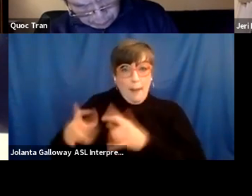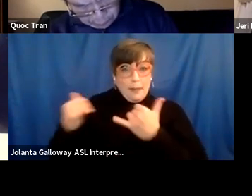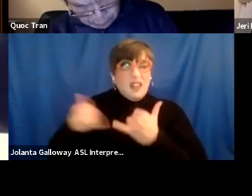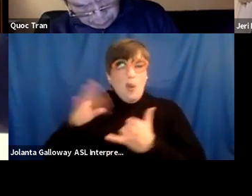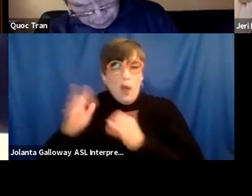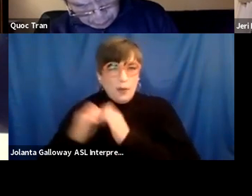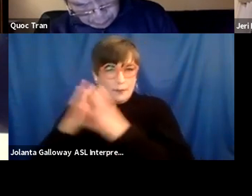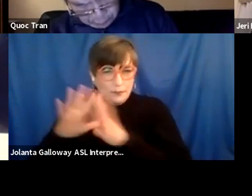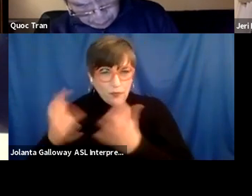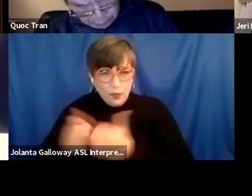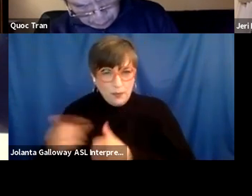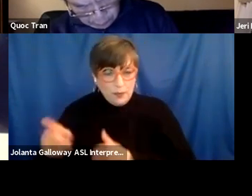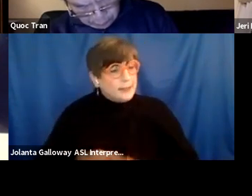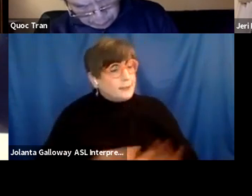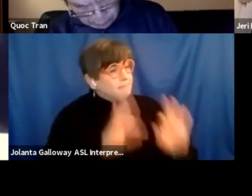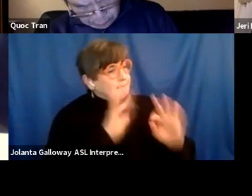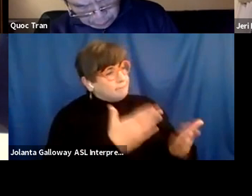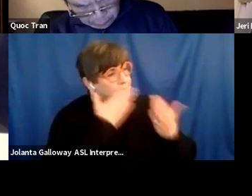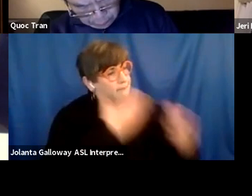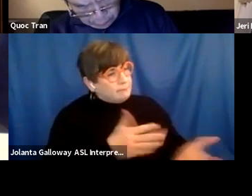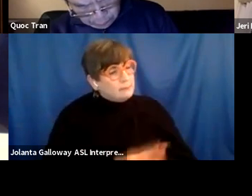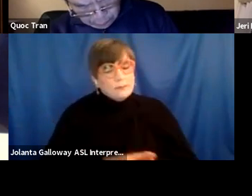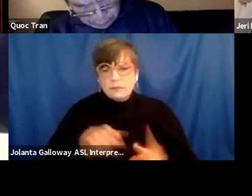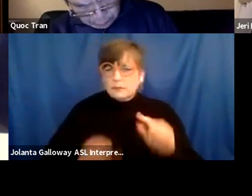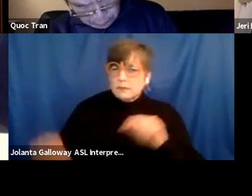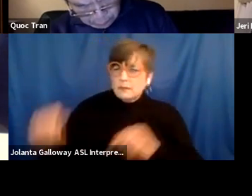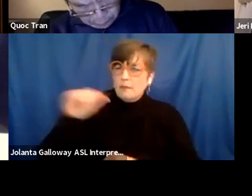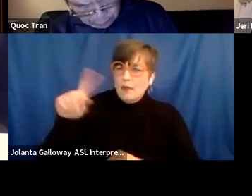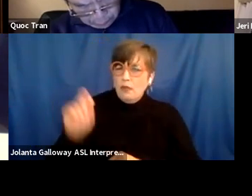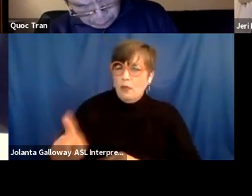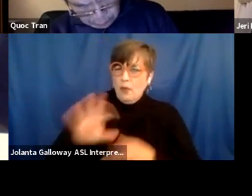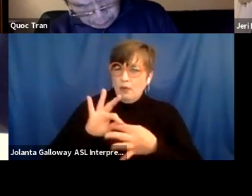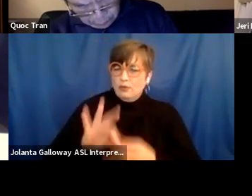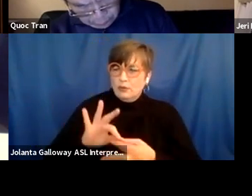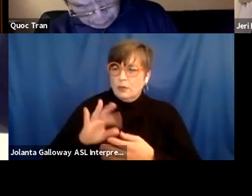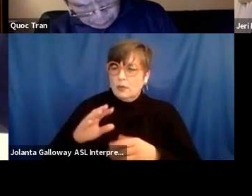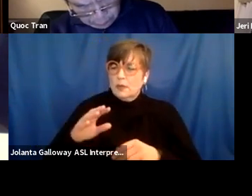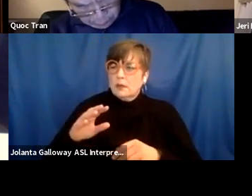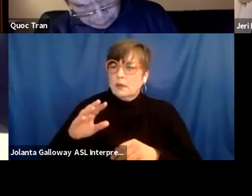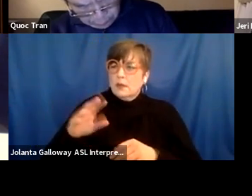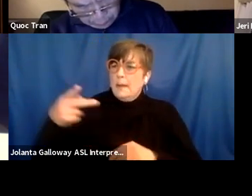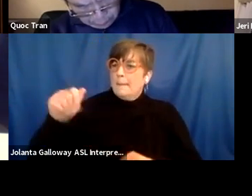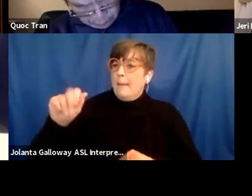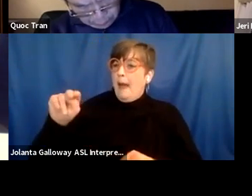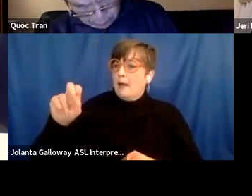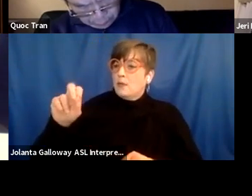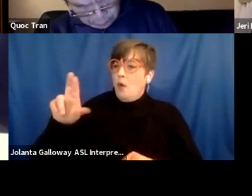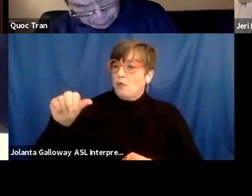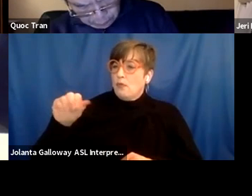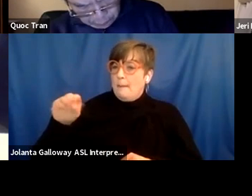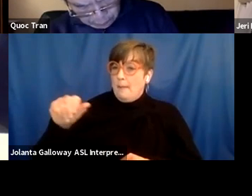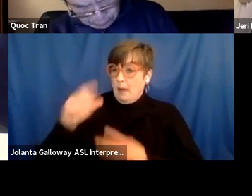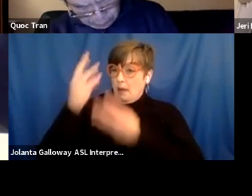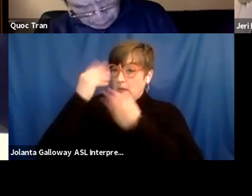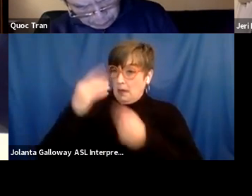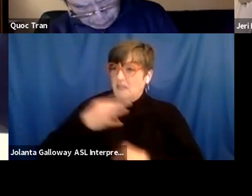Okay, thank you. I had another question regarding the panorama data. Is that also going